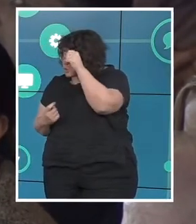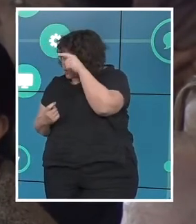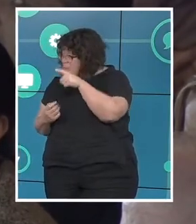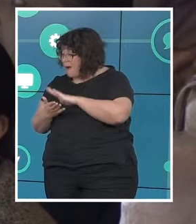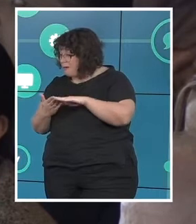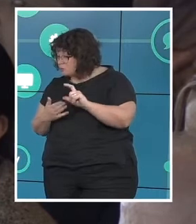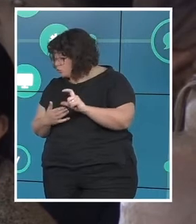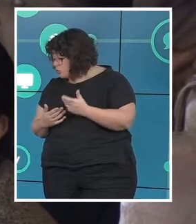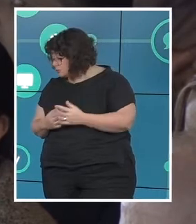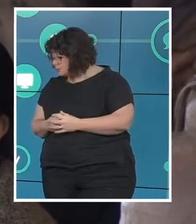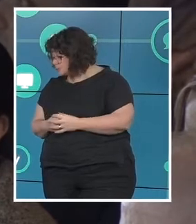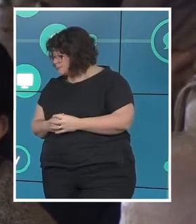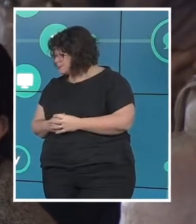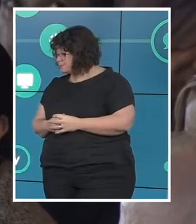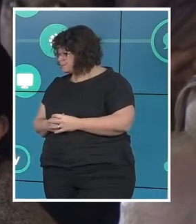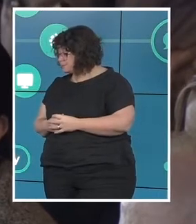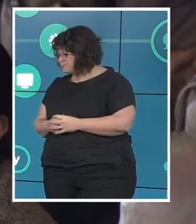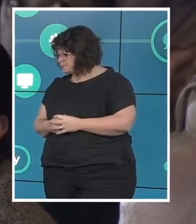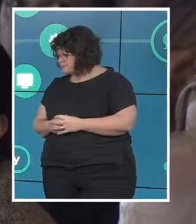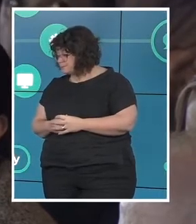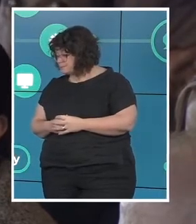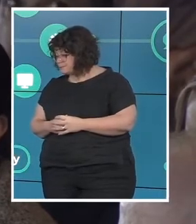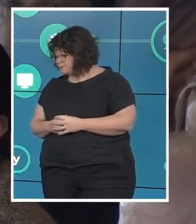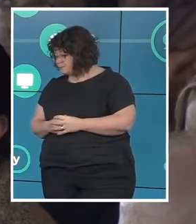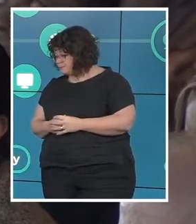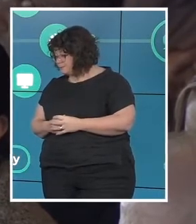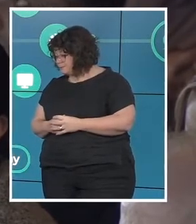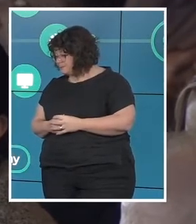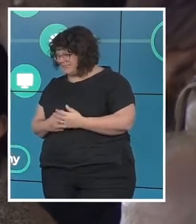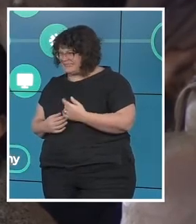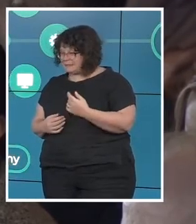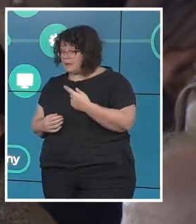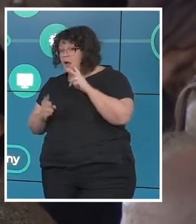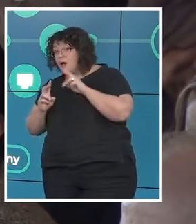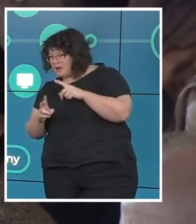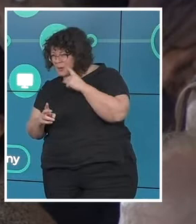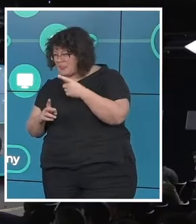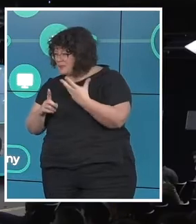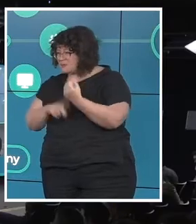entirely got it either. So, yeah, if anyone else has any experience, that would be great.